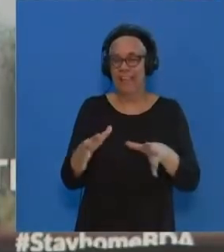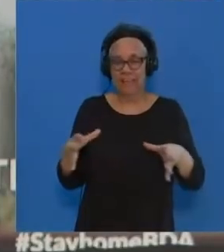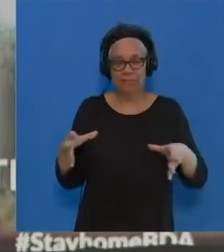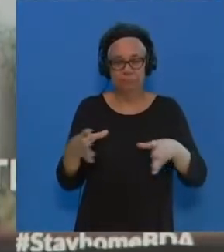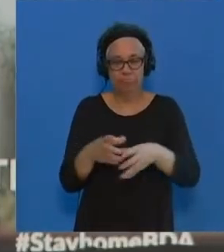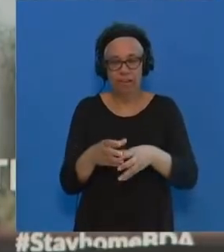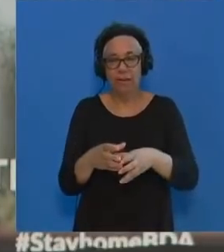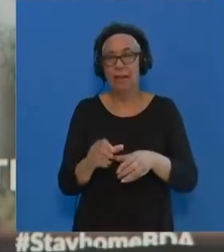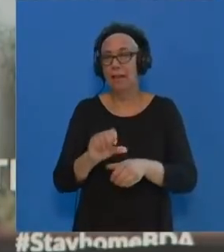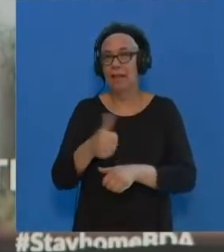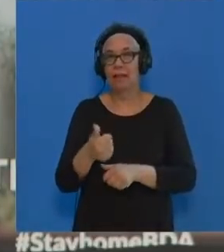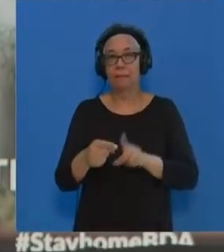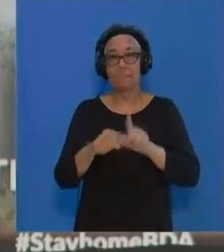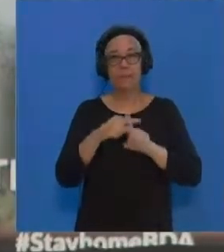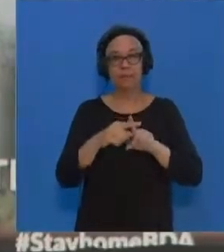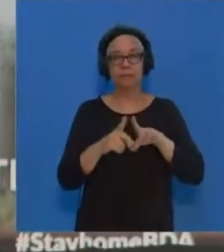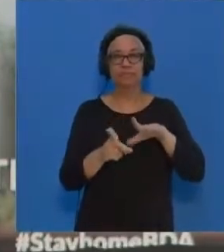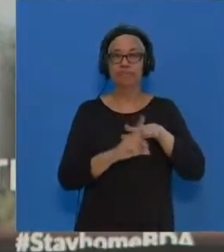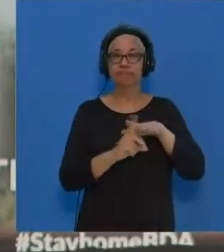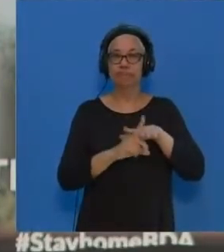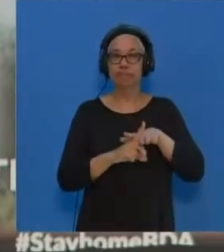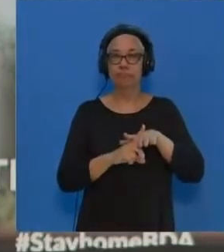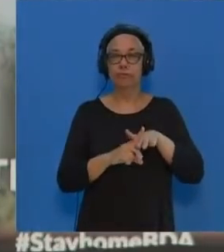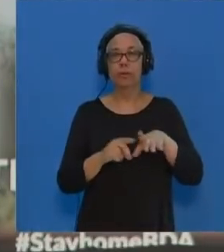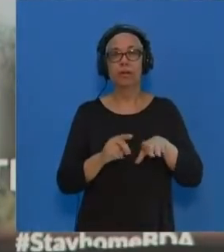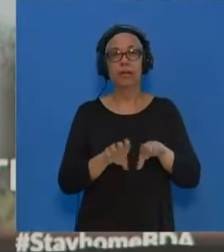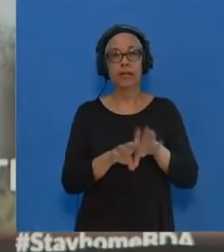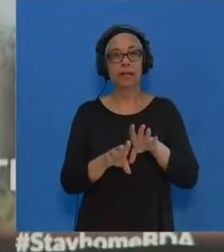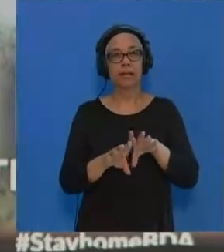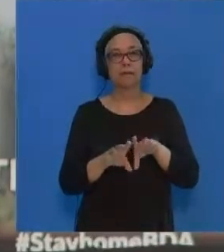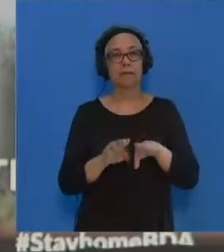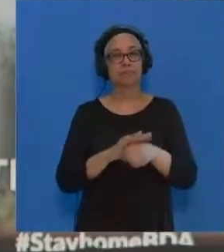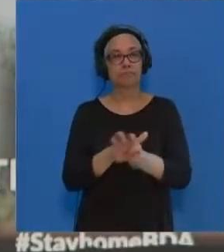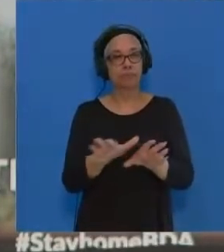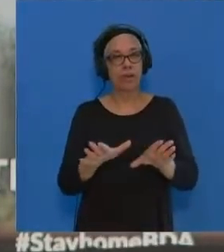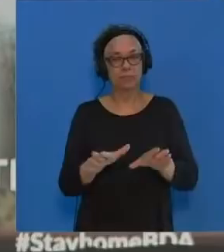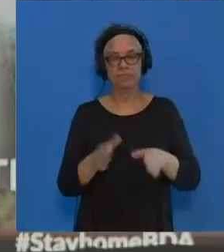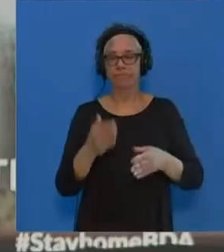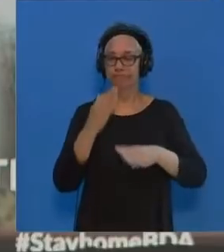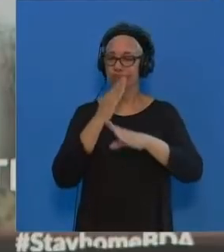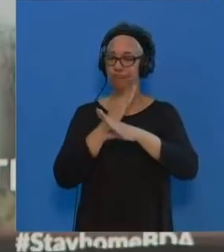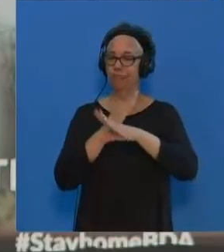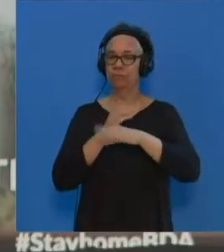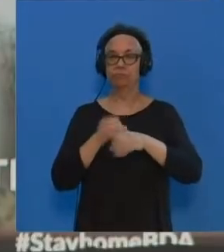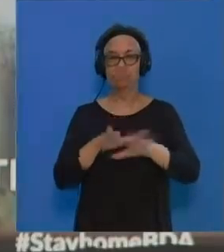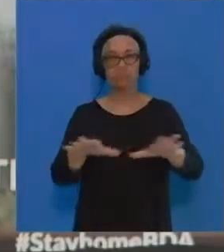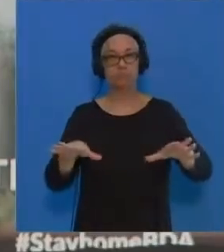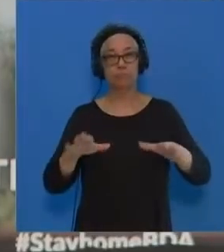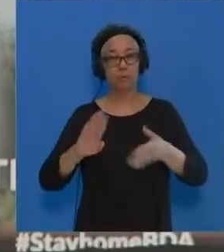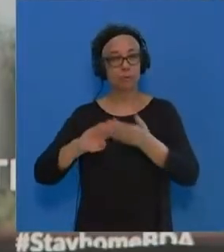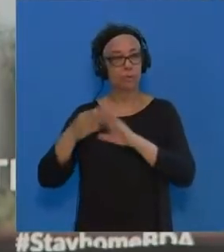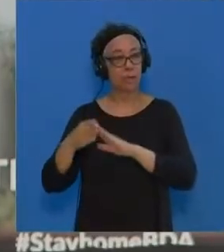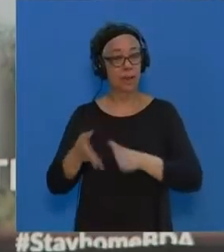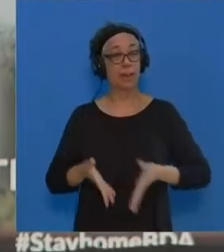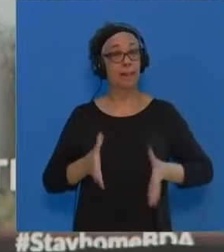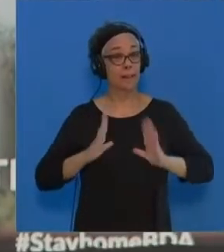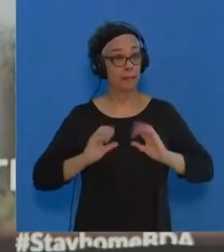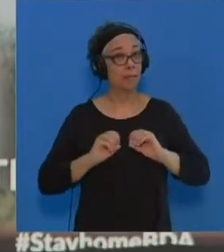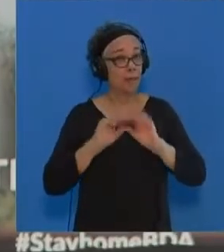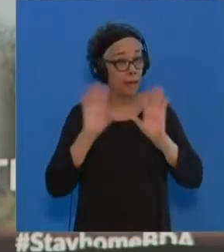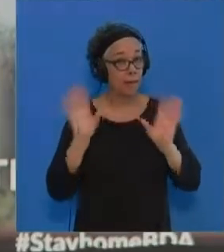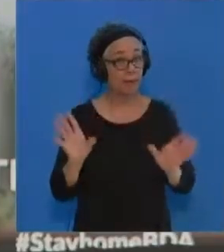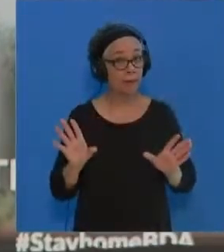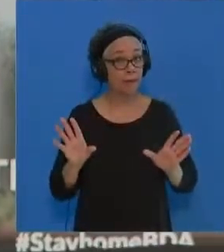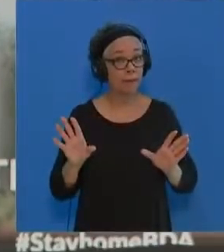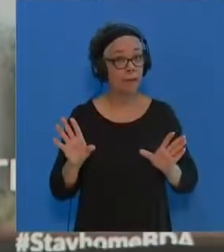COVID cases and prevent the spread of this disease in our community. Let me be clear, there